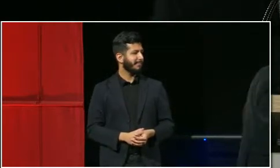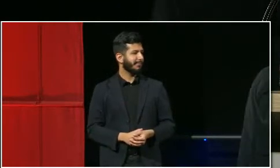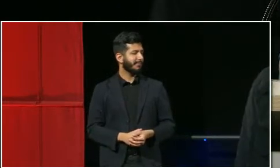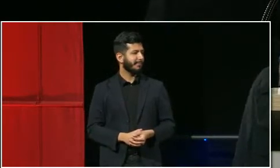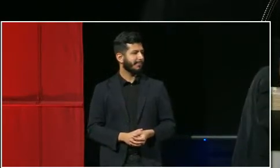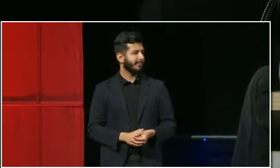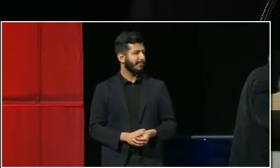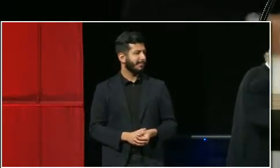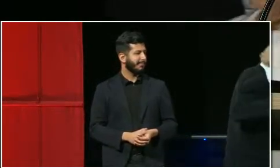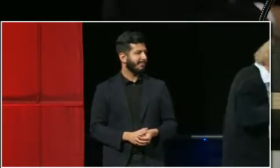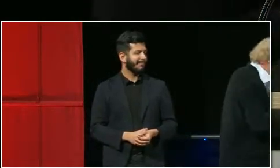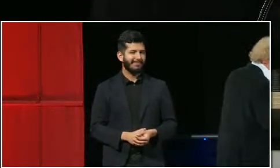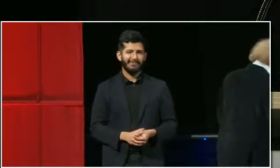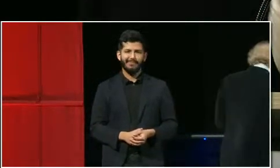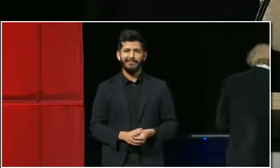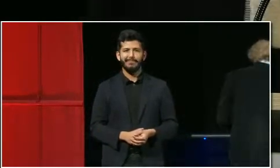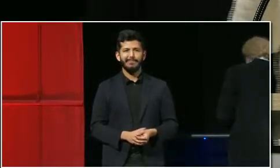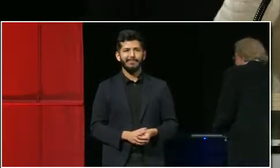Good.